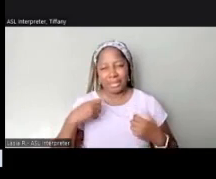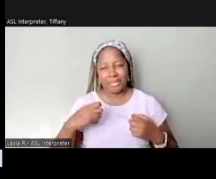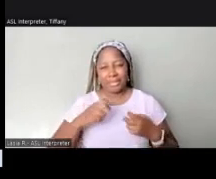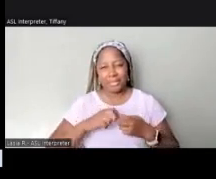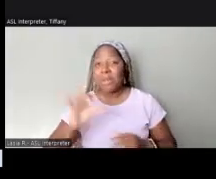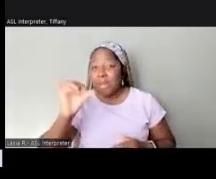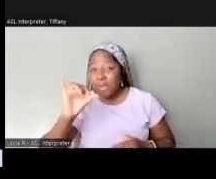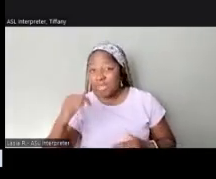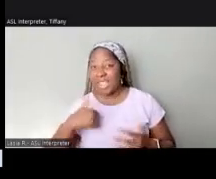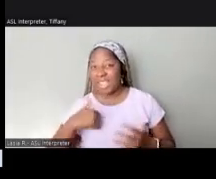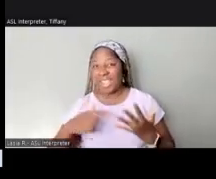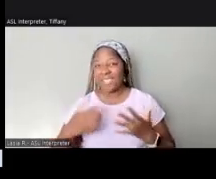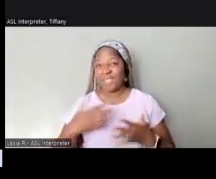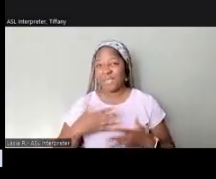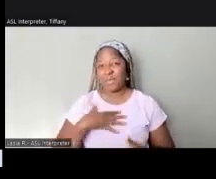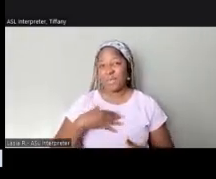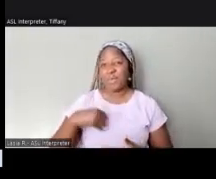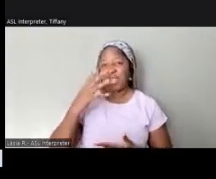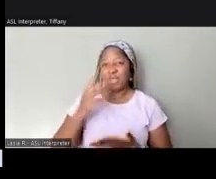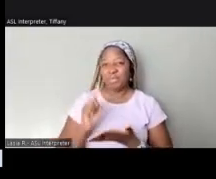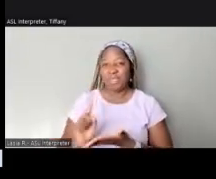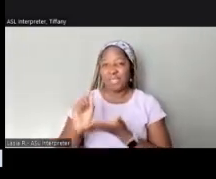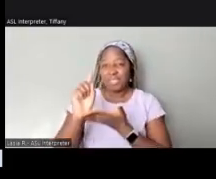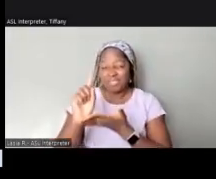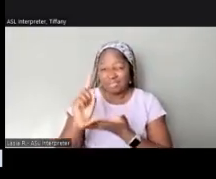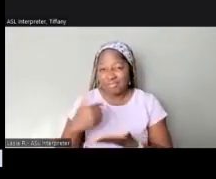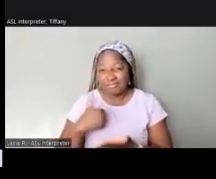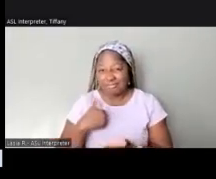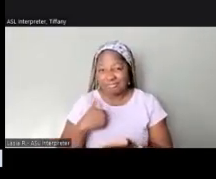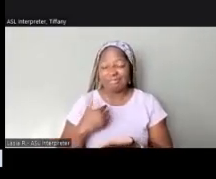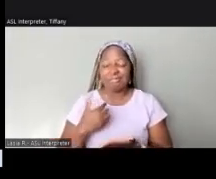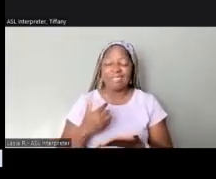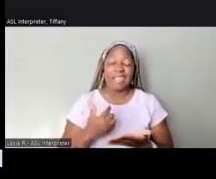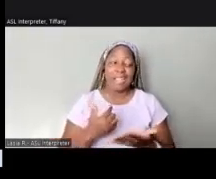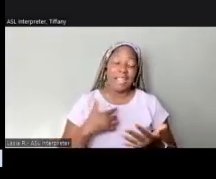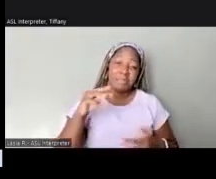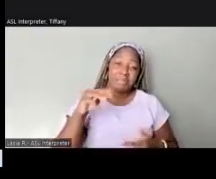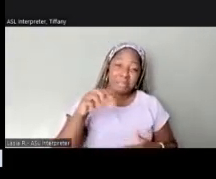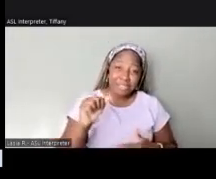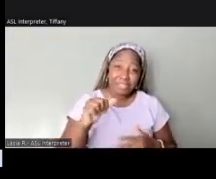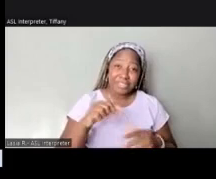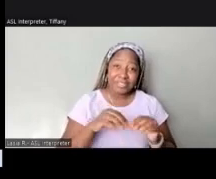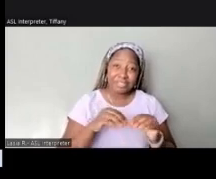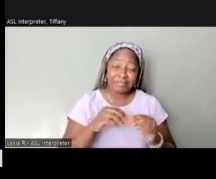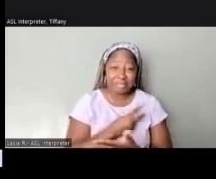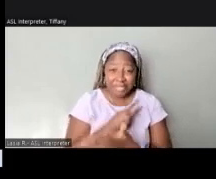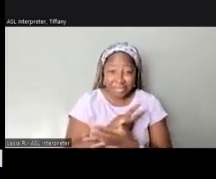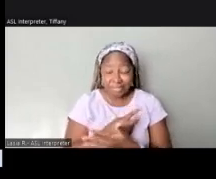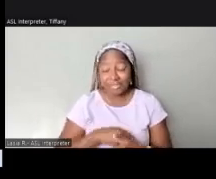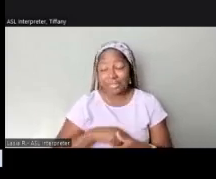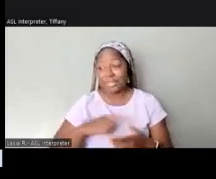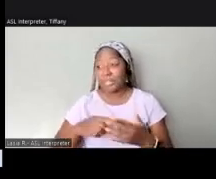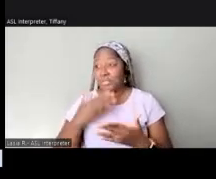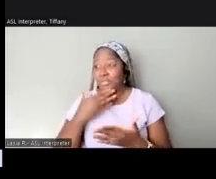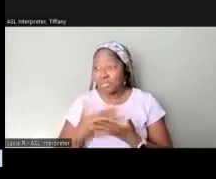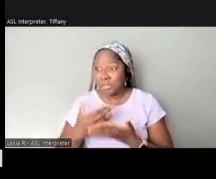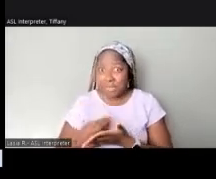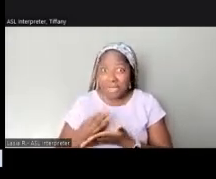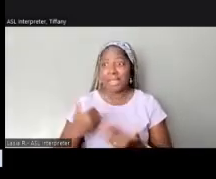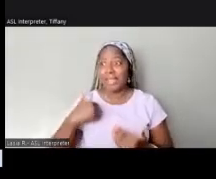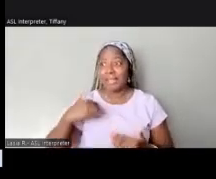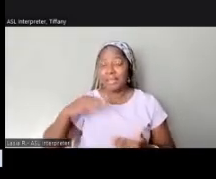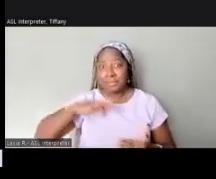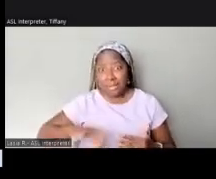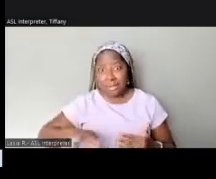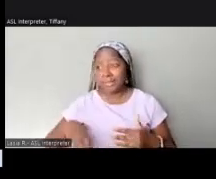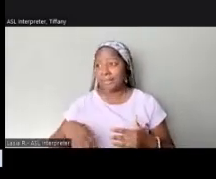passing privilege. I have a master's degree. I have a steady income. I have healthcare coverage. I have access to credit. I'm a homeowner,